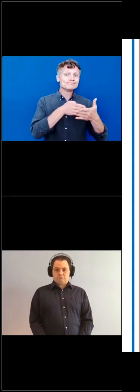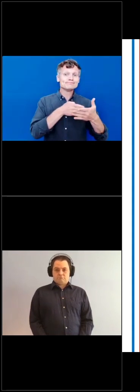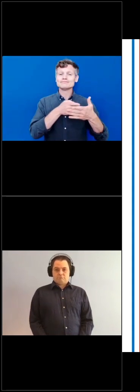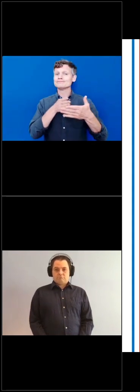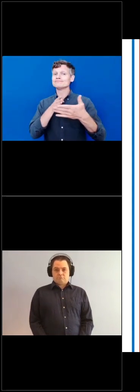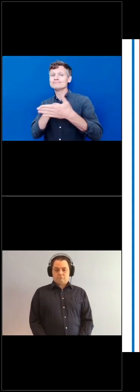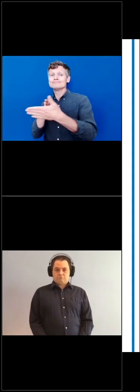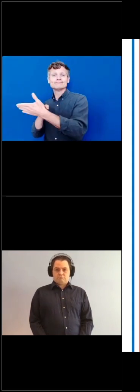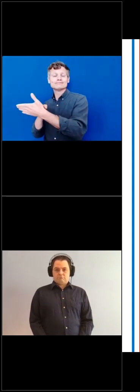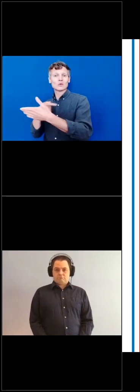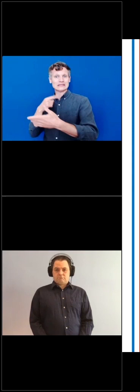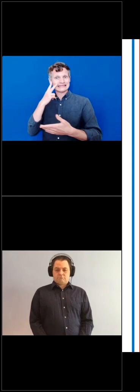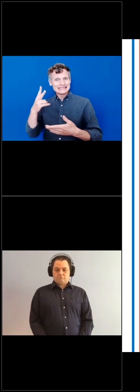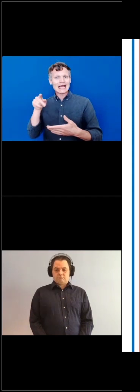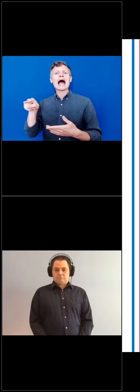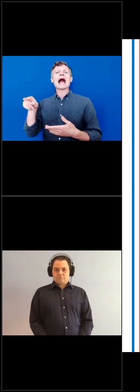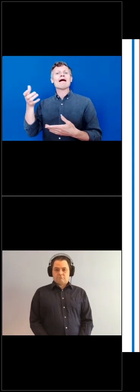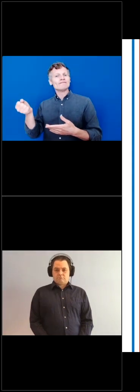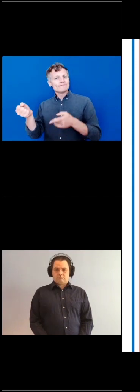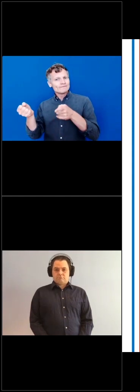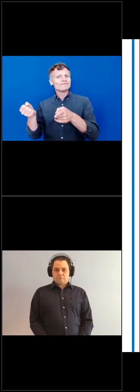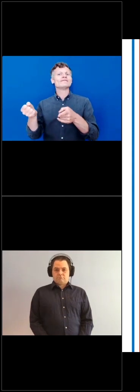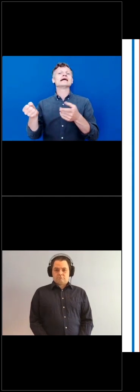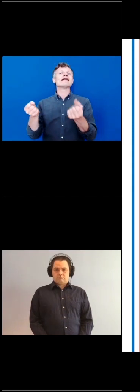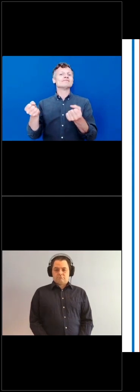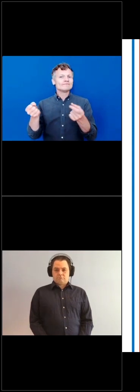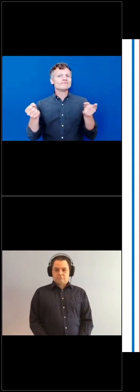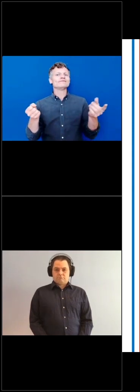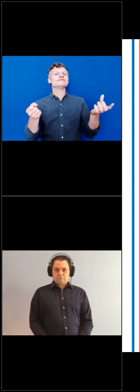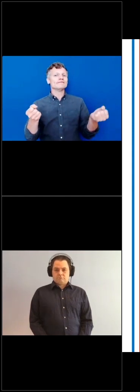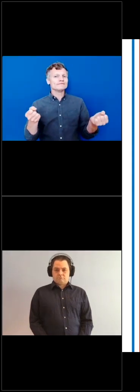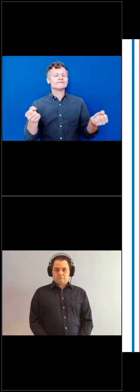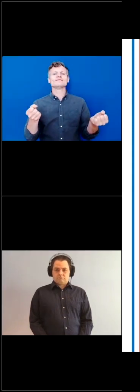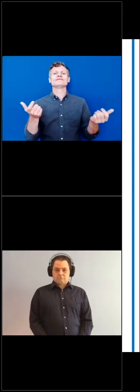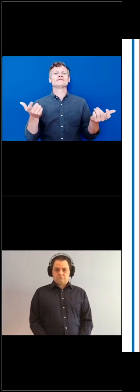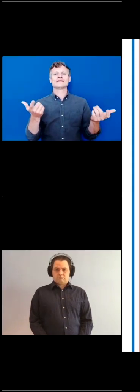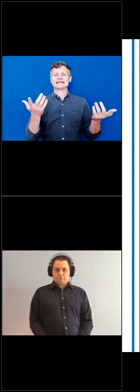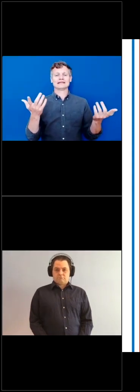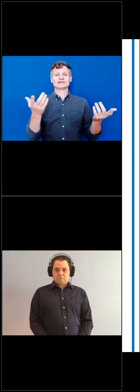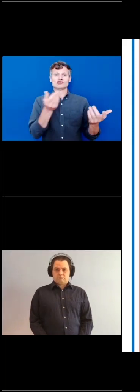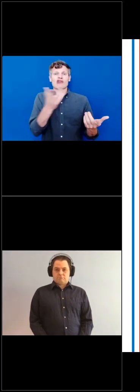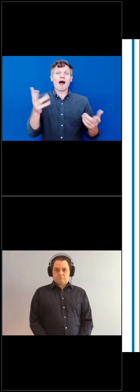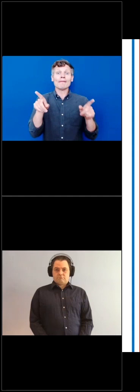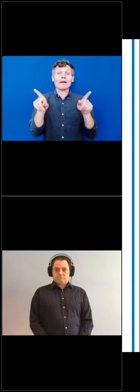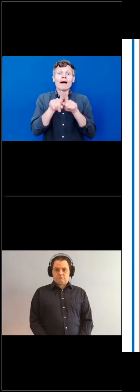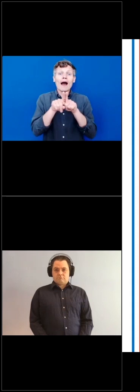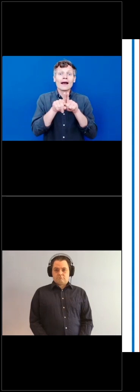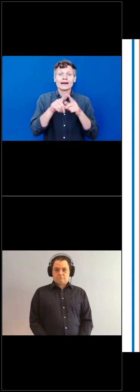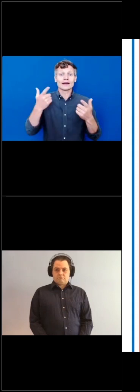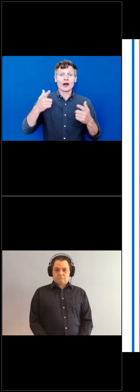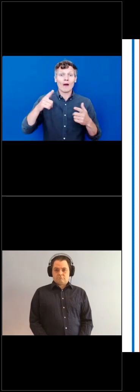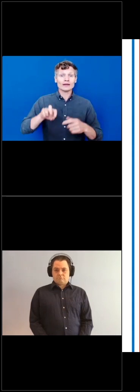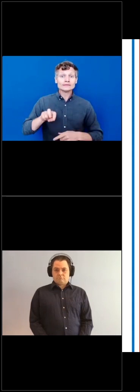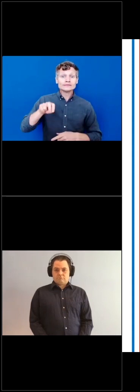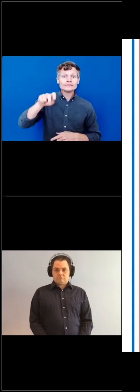face, like the way the environmental barriers in terms of the physical access of the, let's say, for example, the